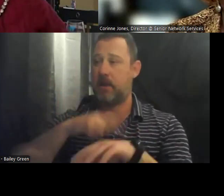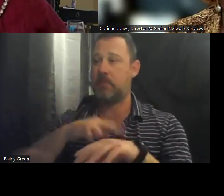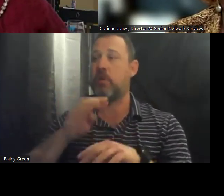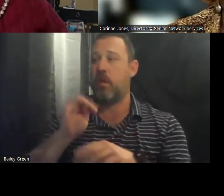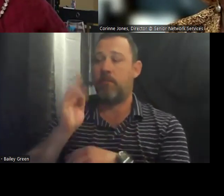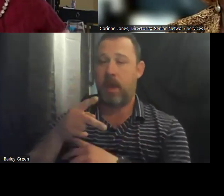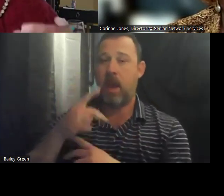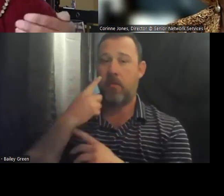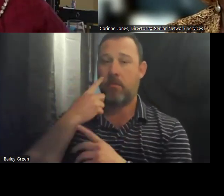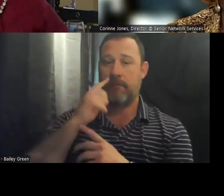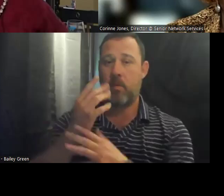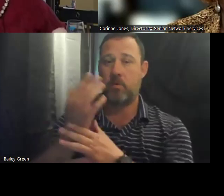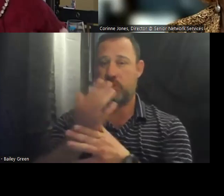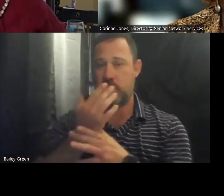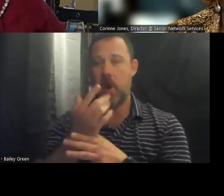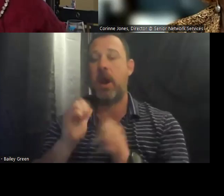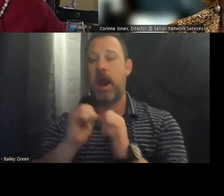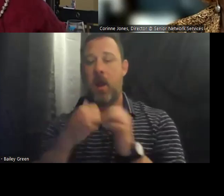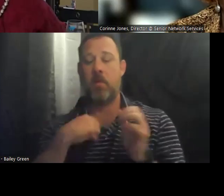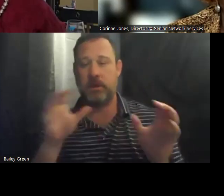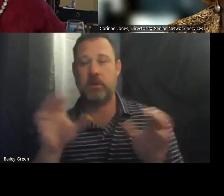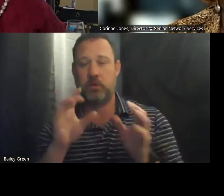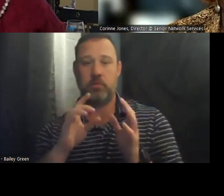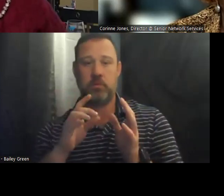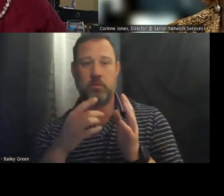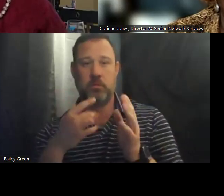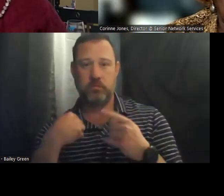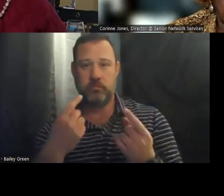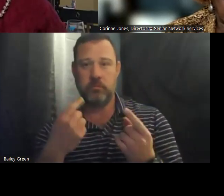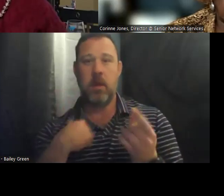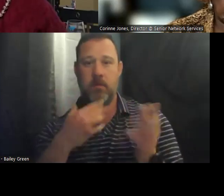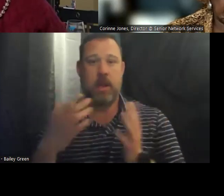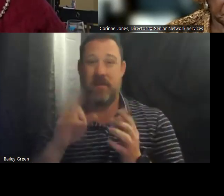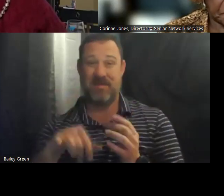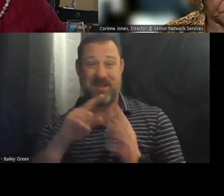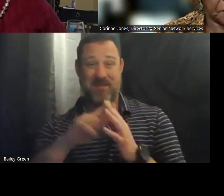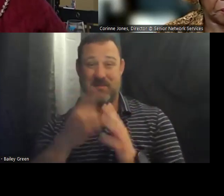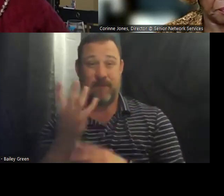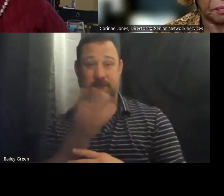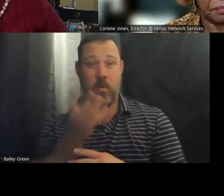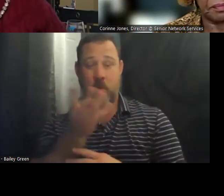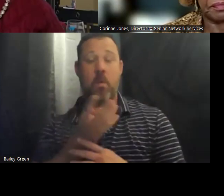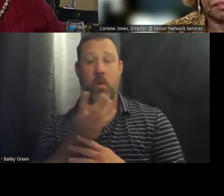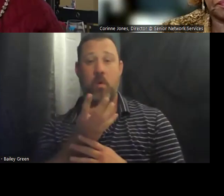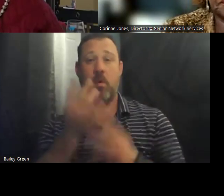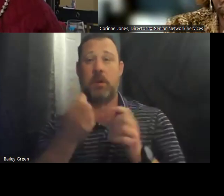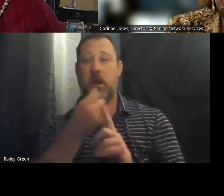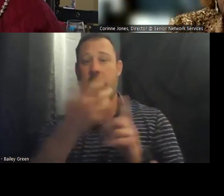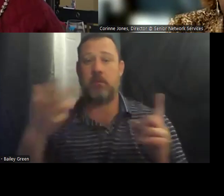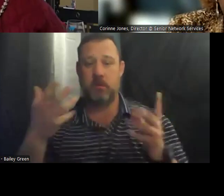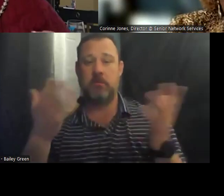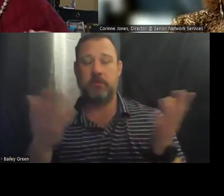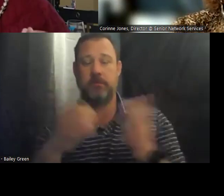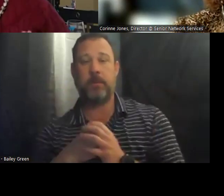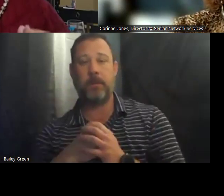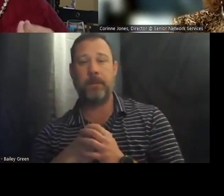for sharing how we're doing what we're doing. But it was just the 4 of us back then, and look at where we are now.